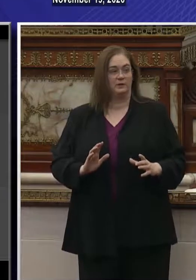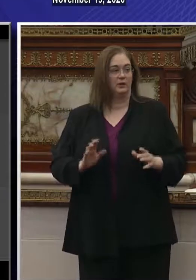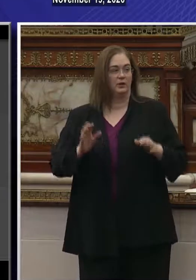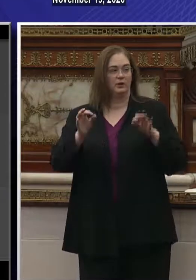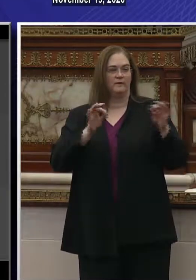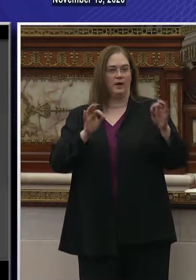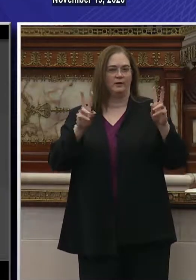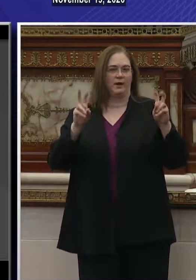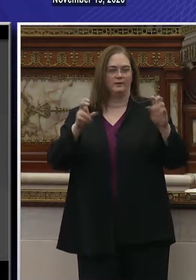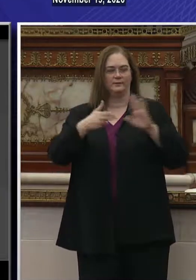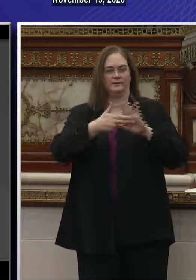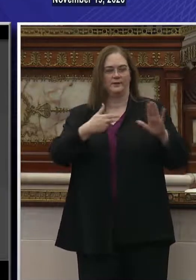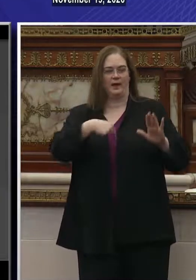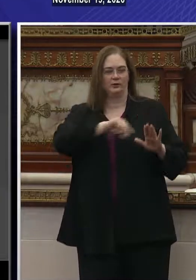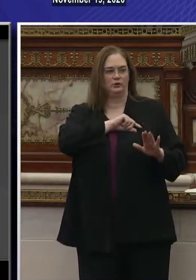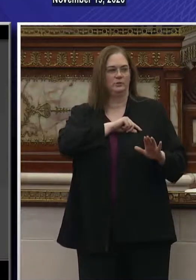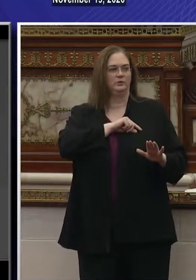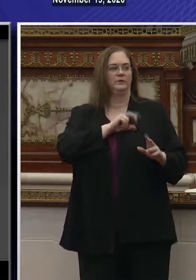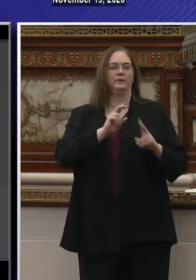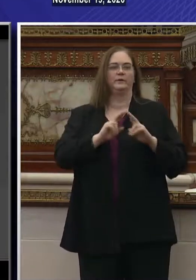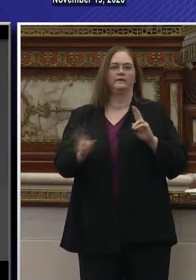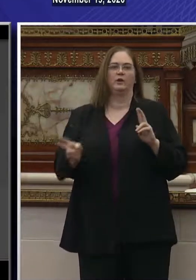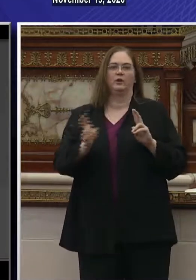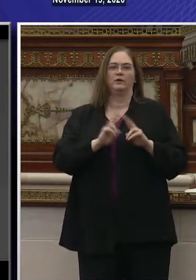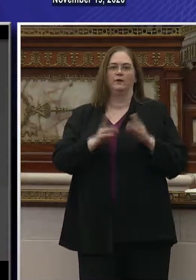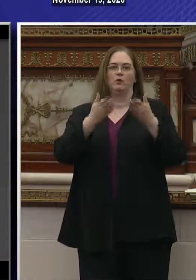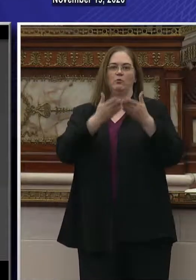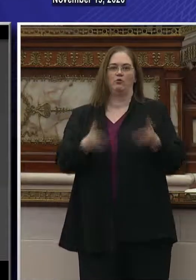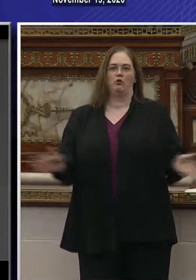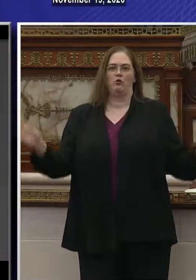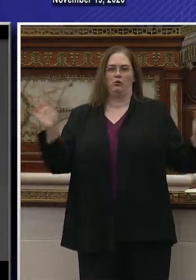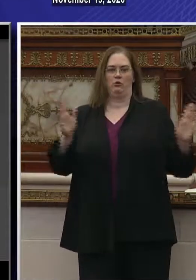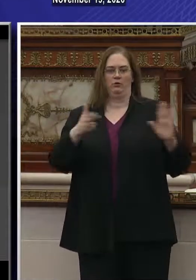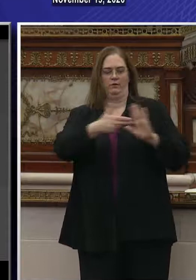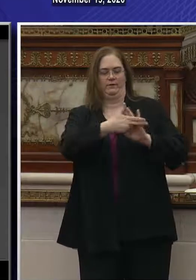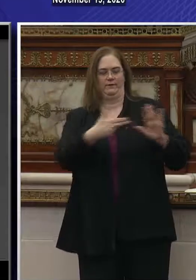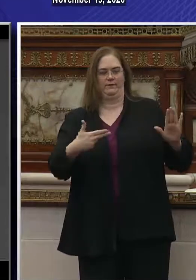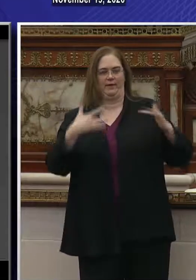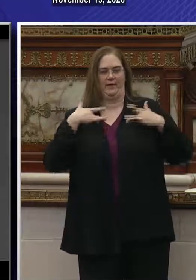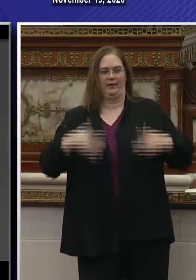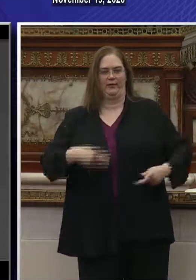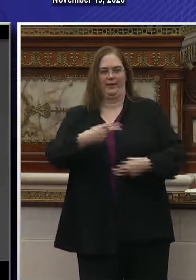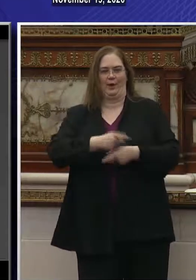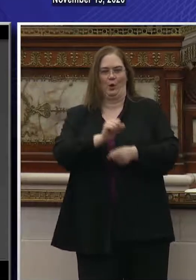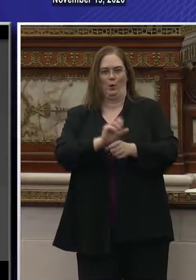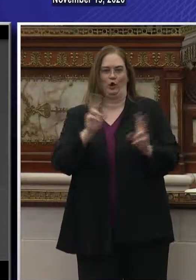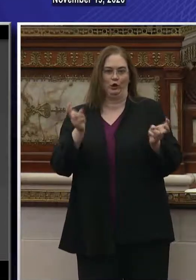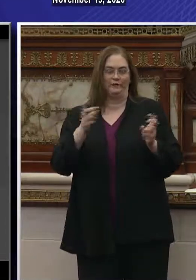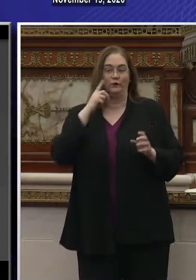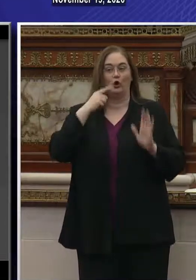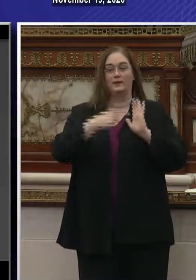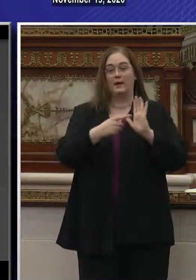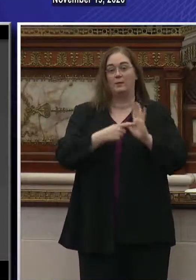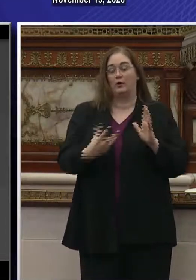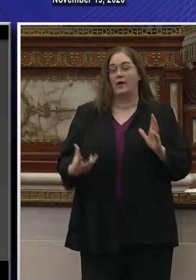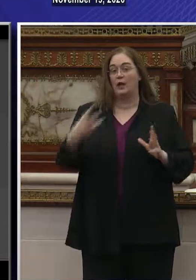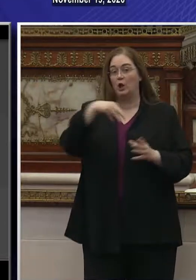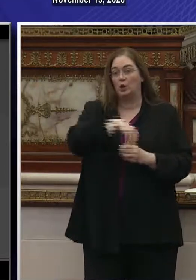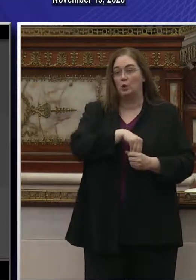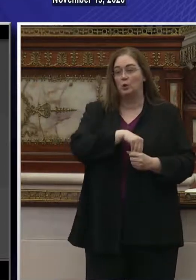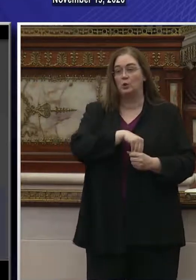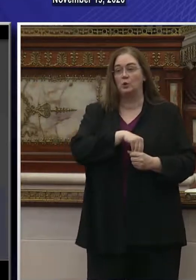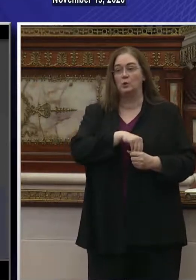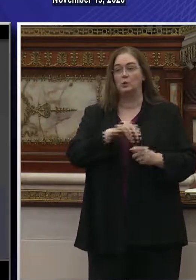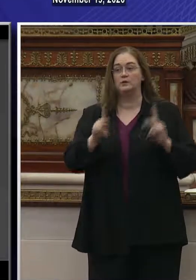as eligible, and we have a very, very broad definition of healthcare workers. For example, we include